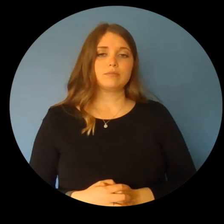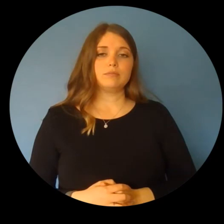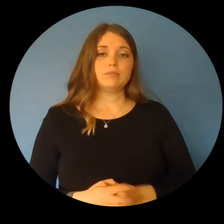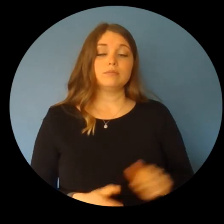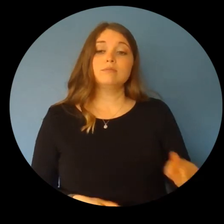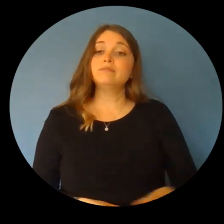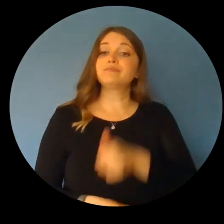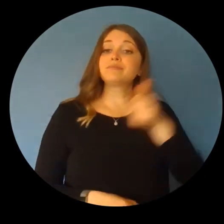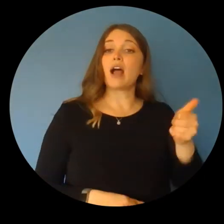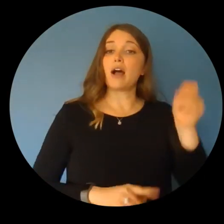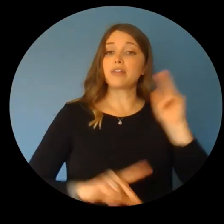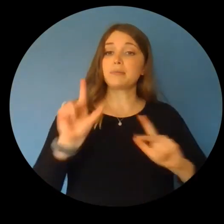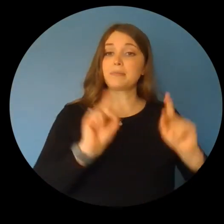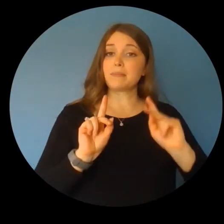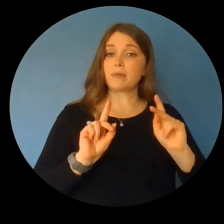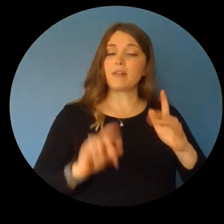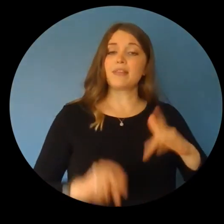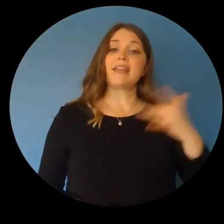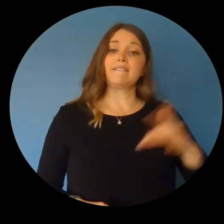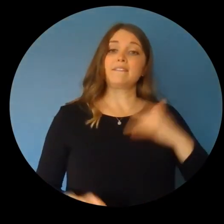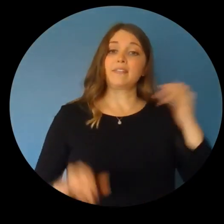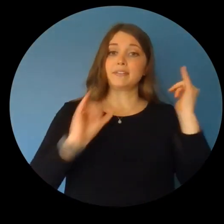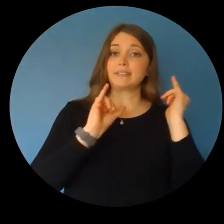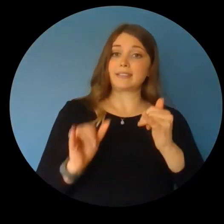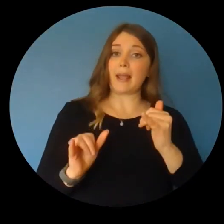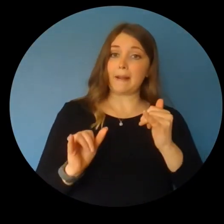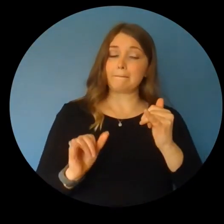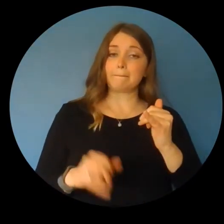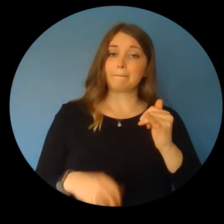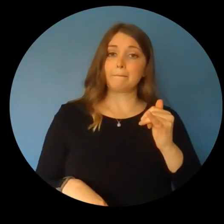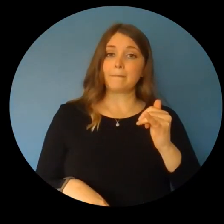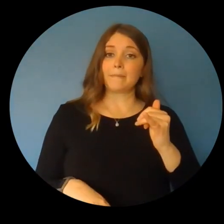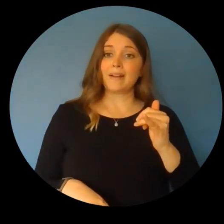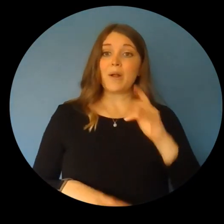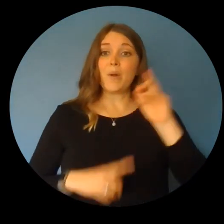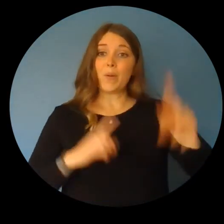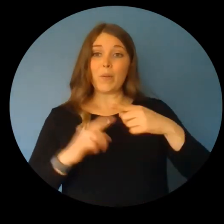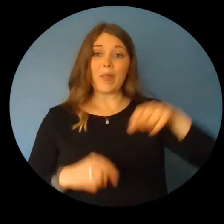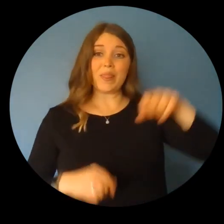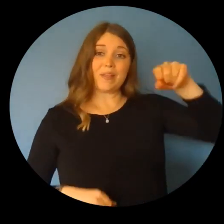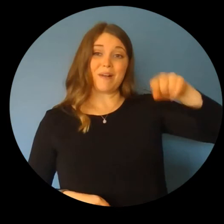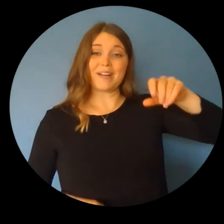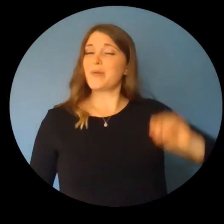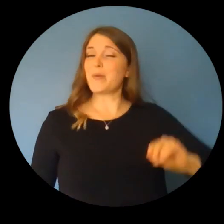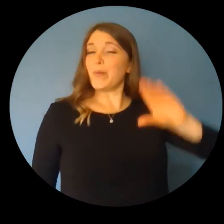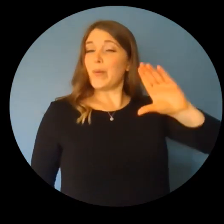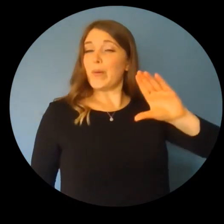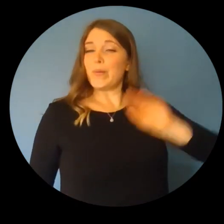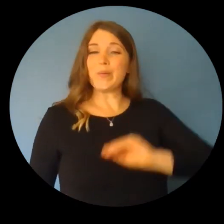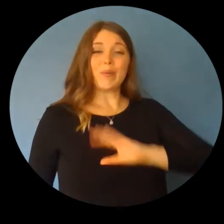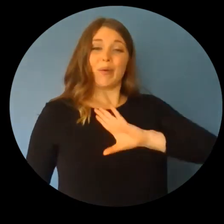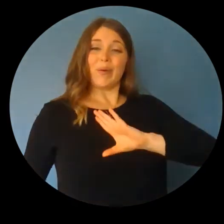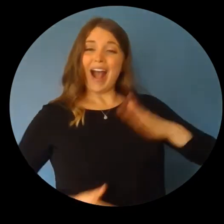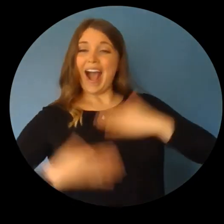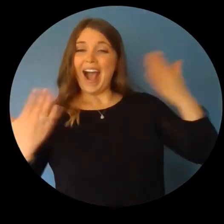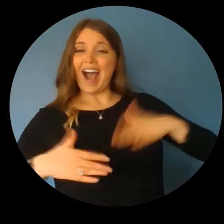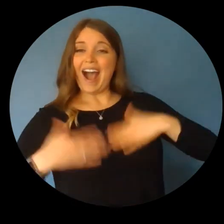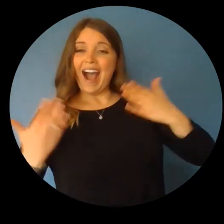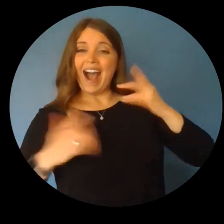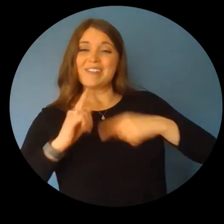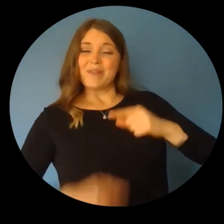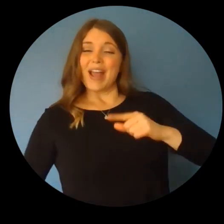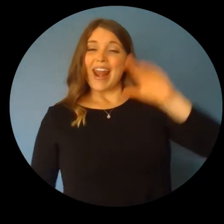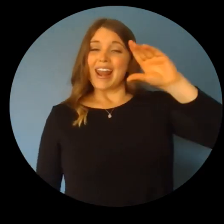Other people feel the same way too. They are happy when their buckets are full and they are sad when